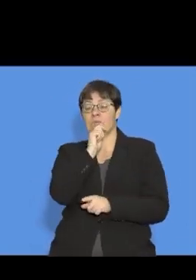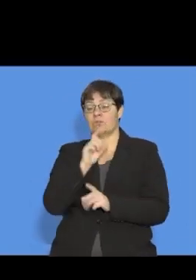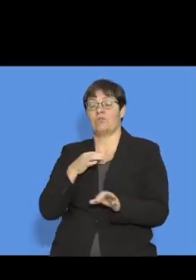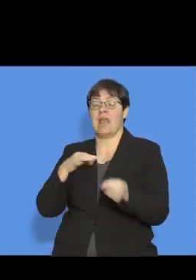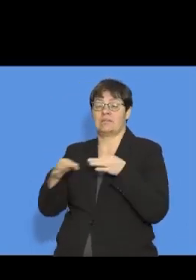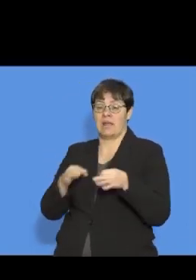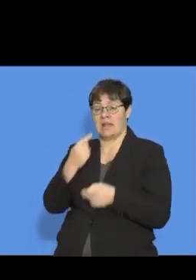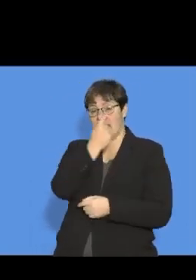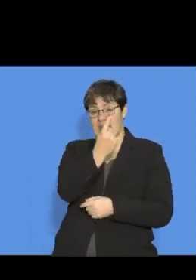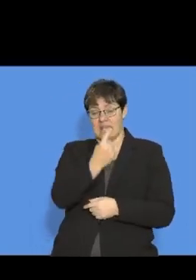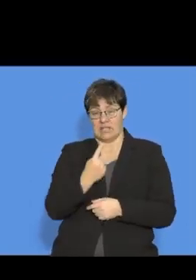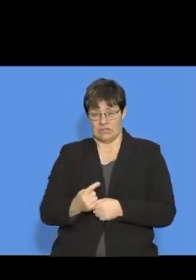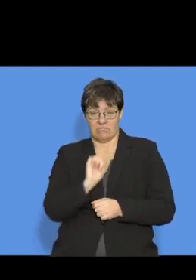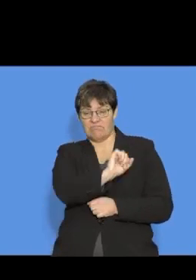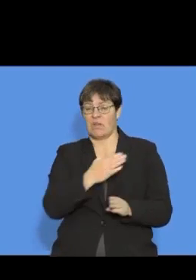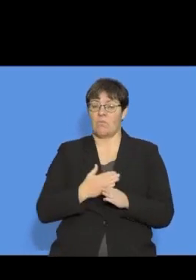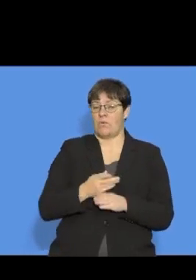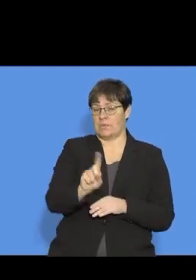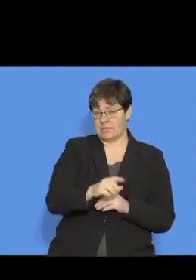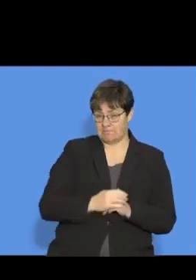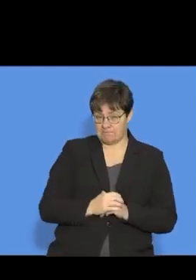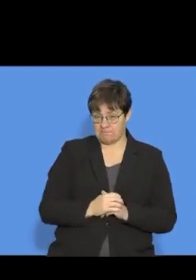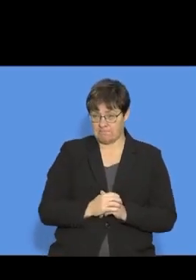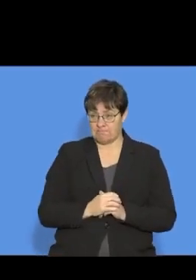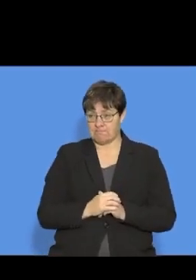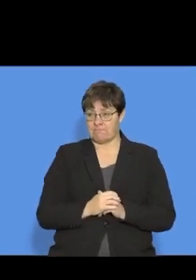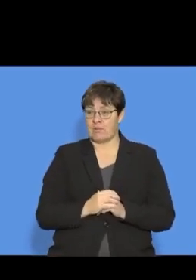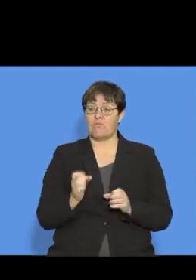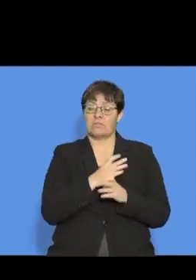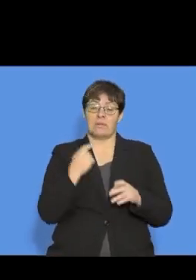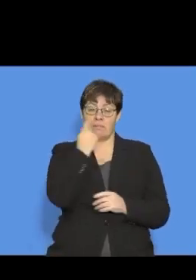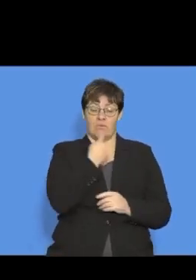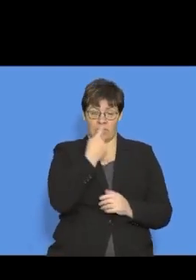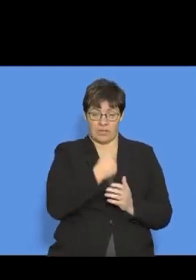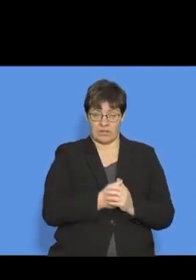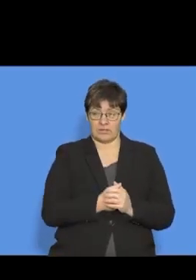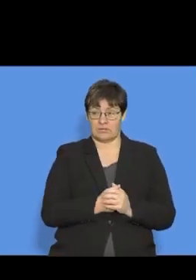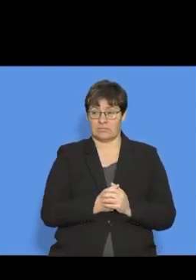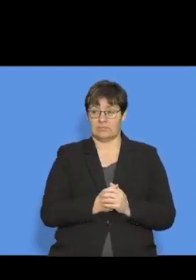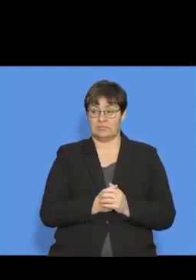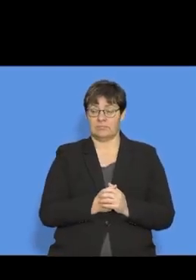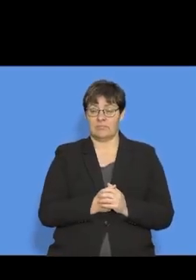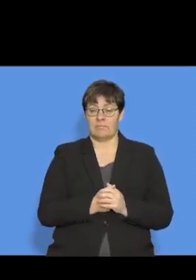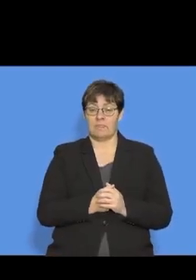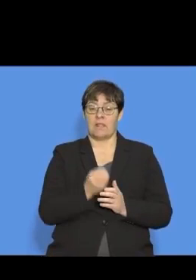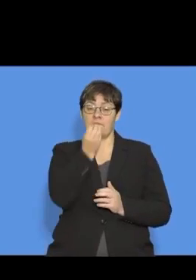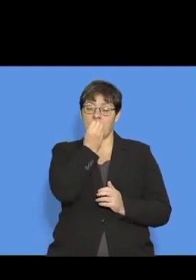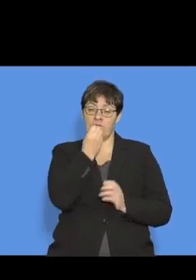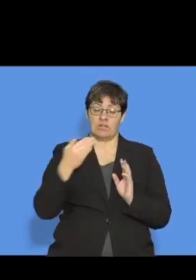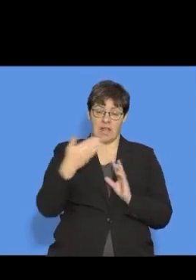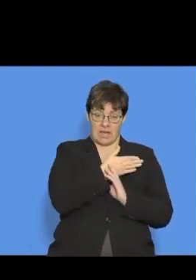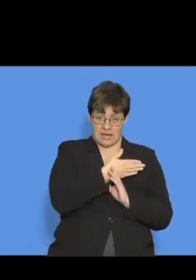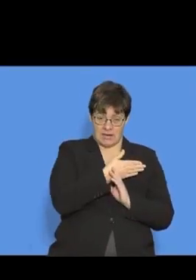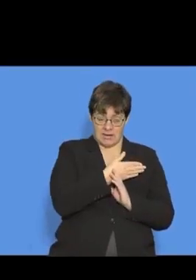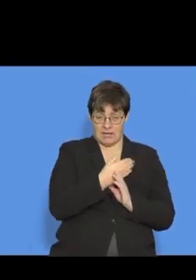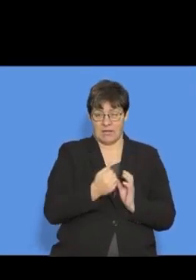that to unpack each part and their function. So let's start with the mouth. So the mouth is the organ in which food enters or is